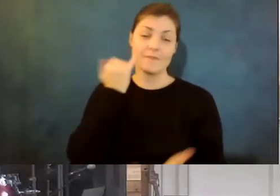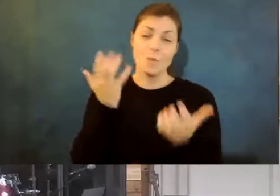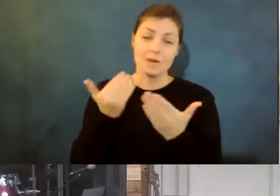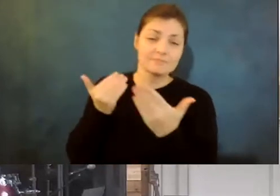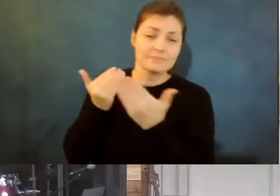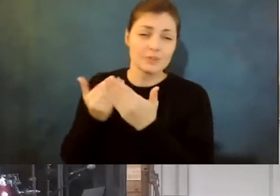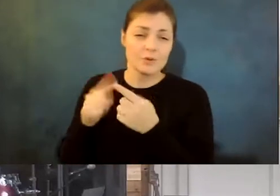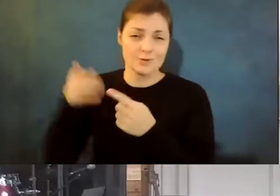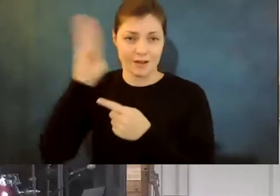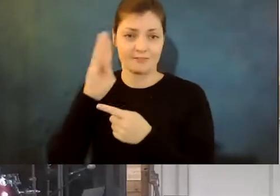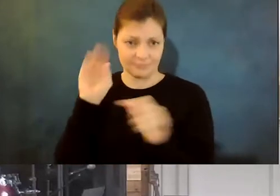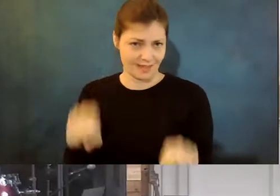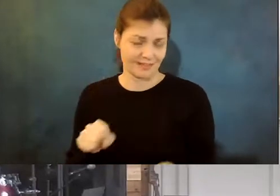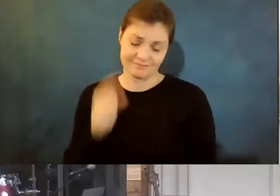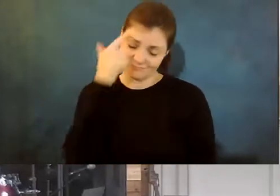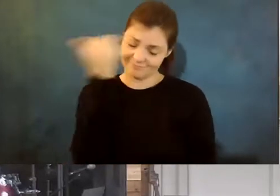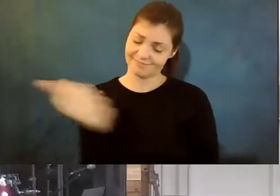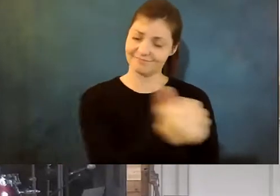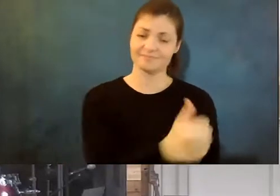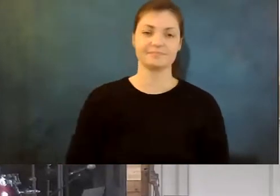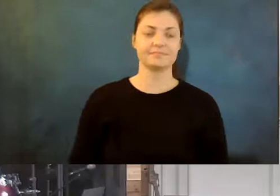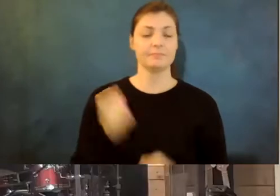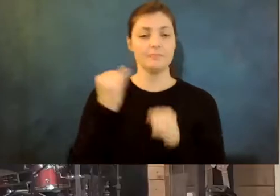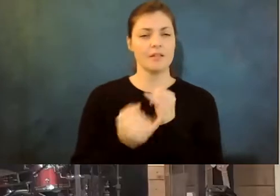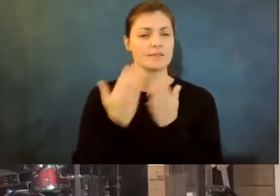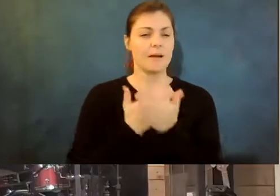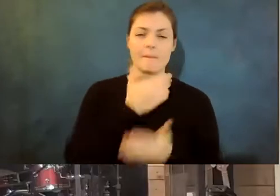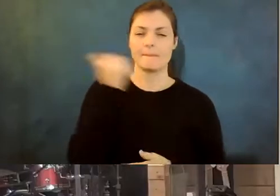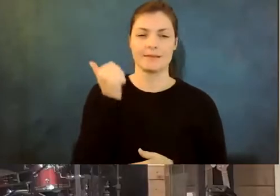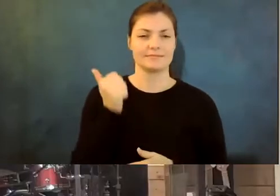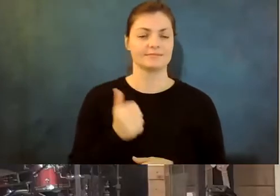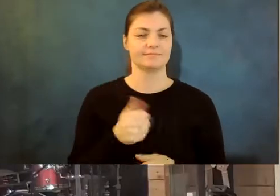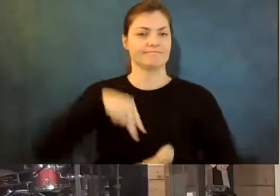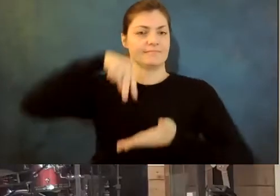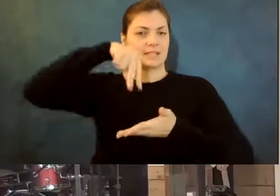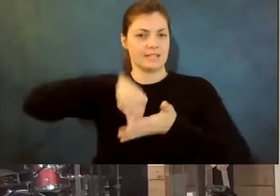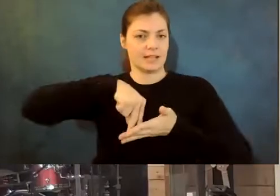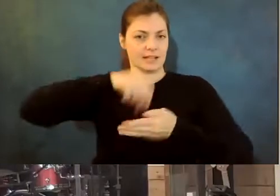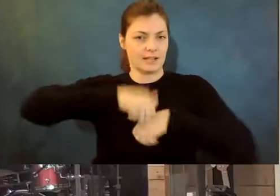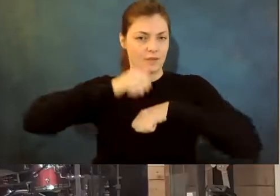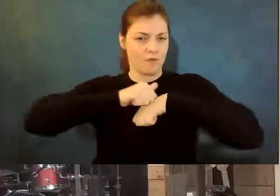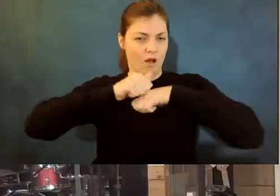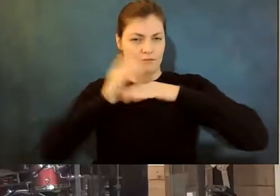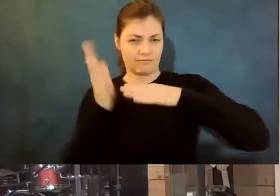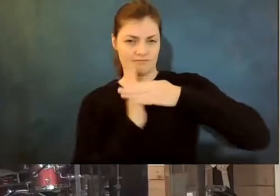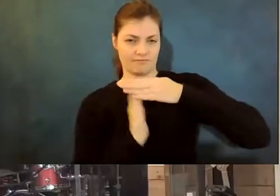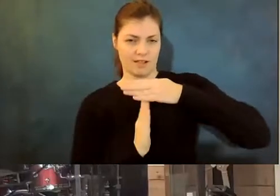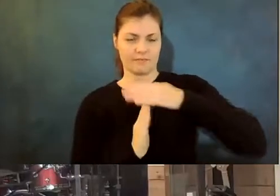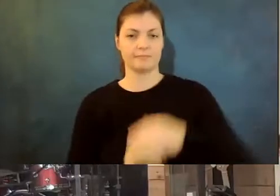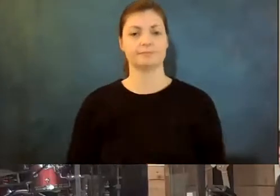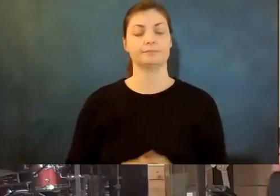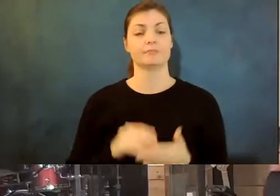this passage is the best. Standing in the refuge of the rock. Standing in the refuge of the rock. Verse